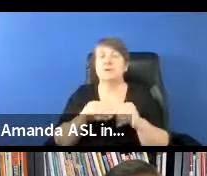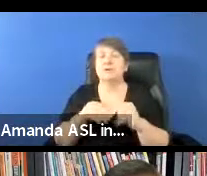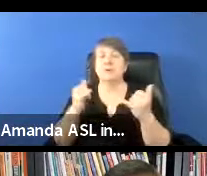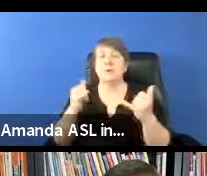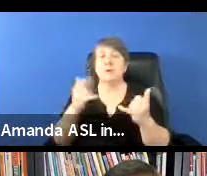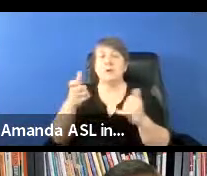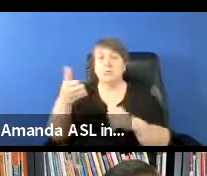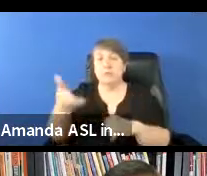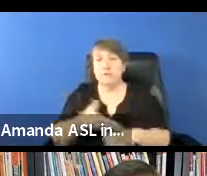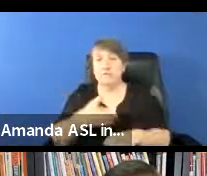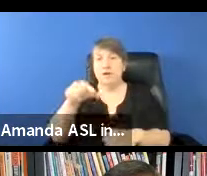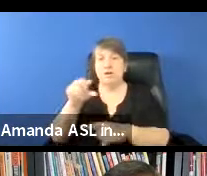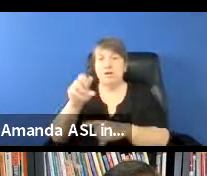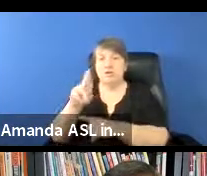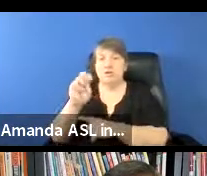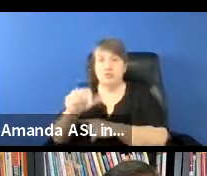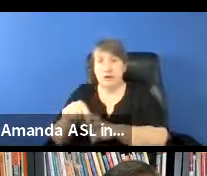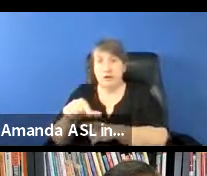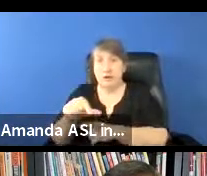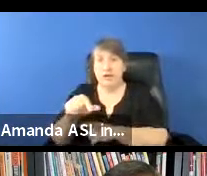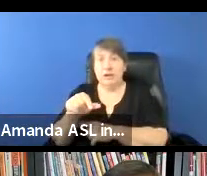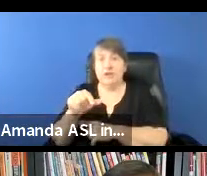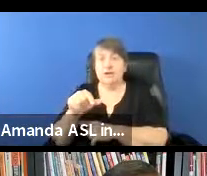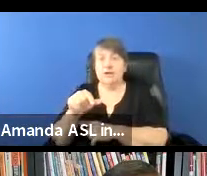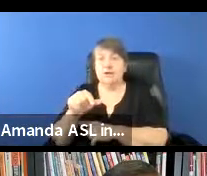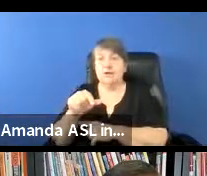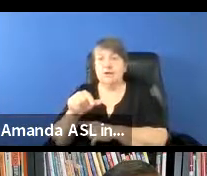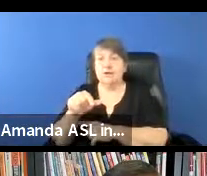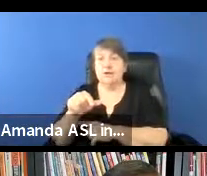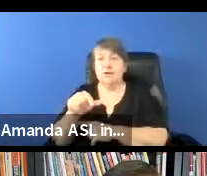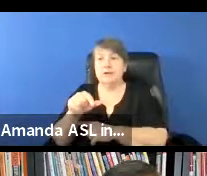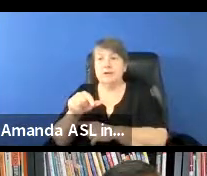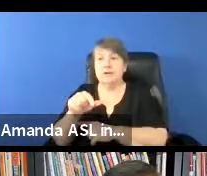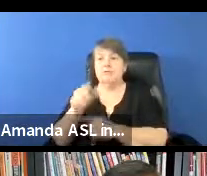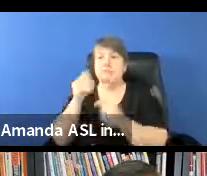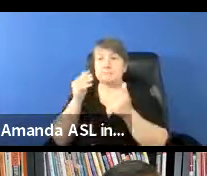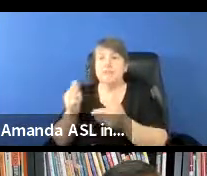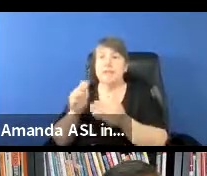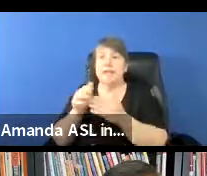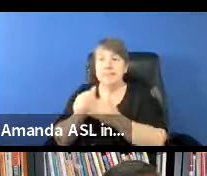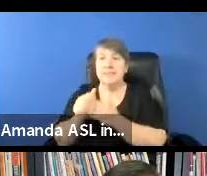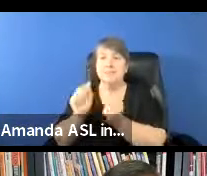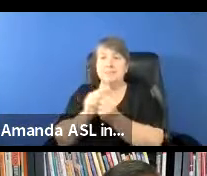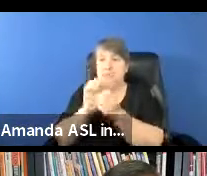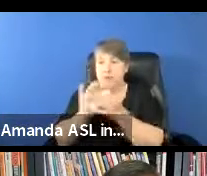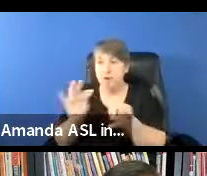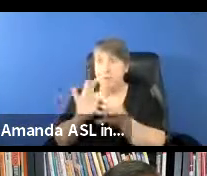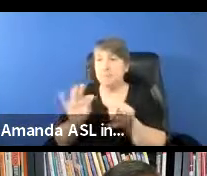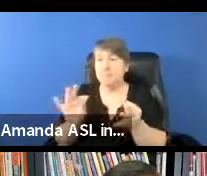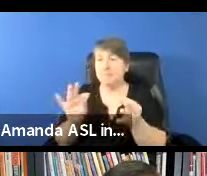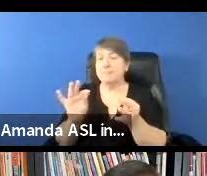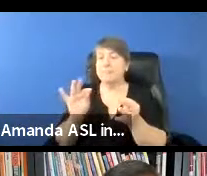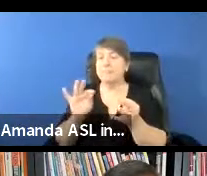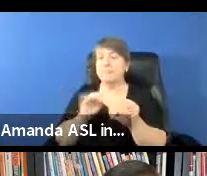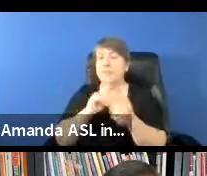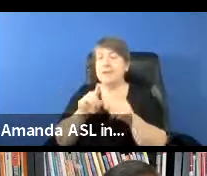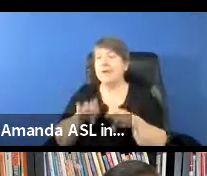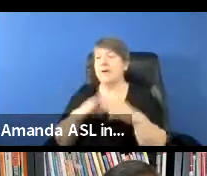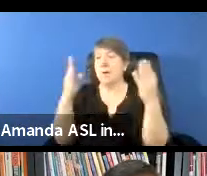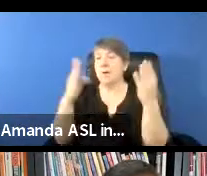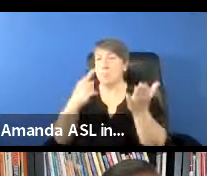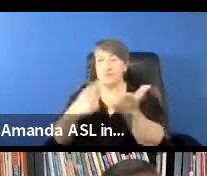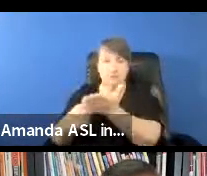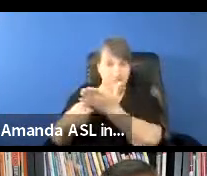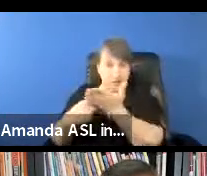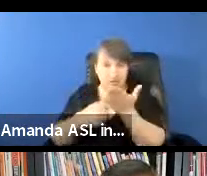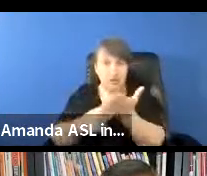invite Greg to kind of lead off with some comments and then have open it up for discussion.